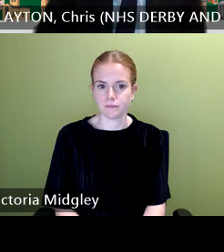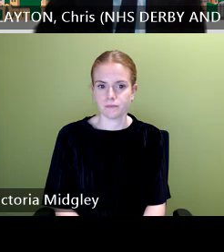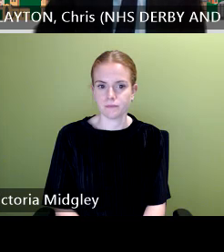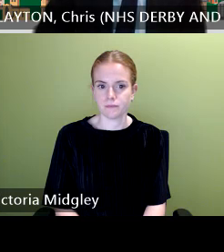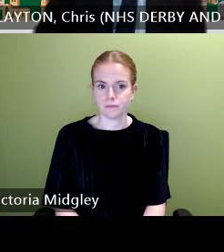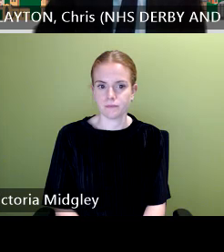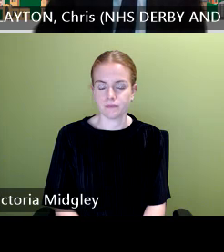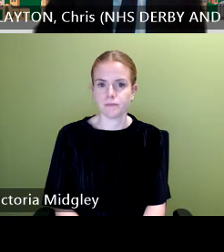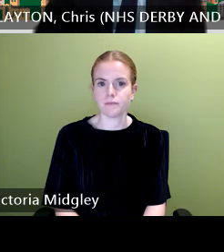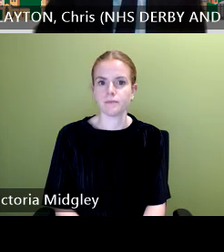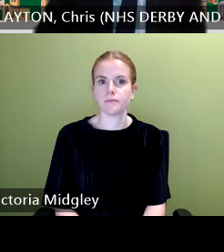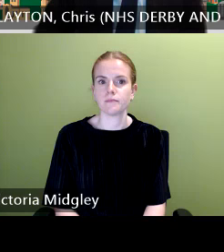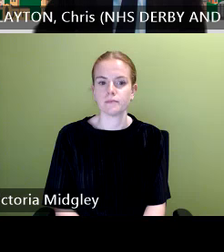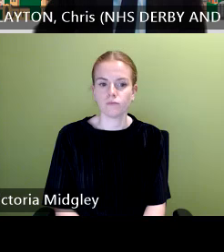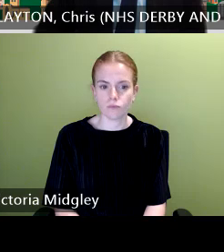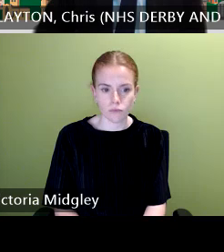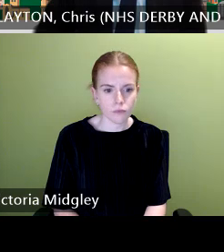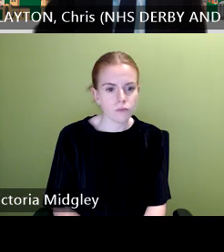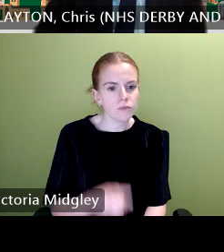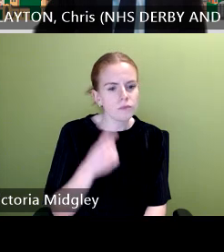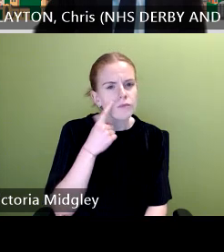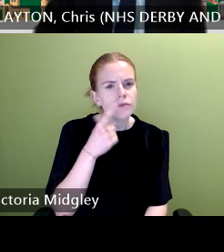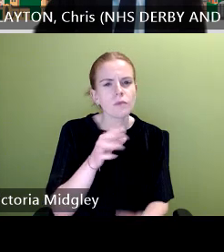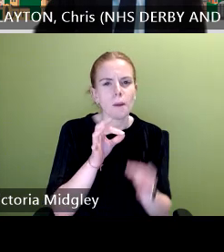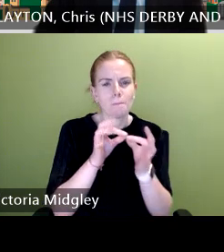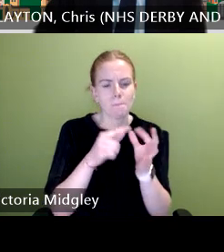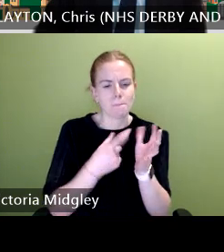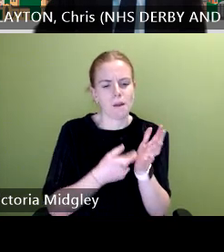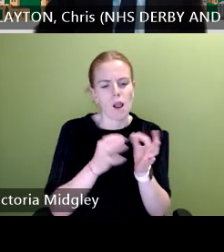Barbara, I can see you've got your hand up. Did you want to come and speak?